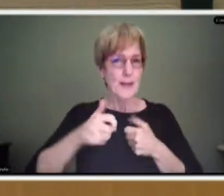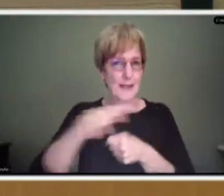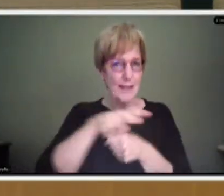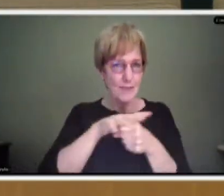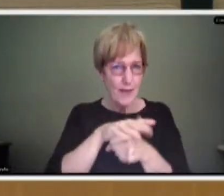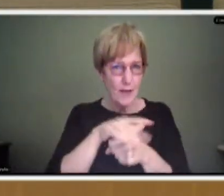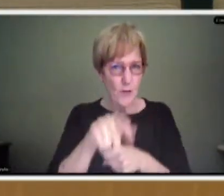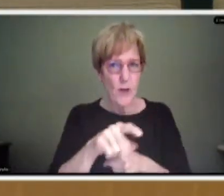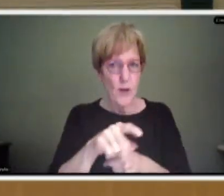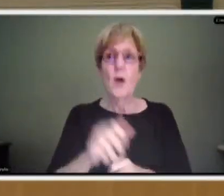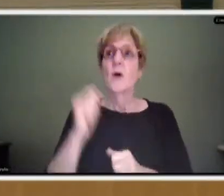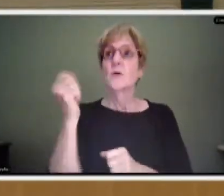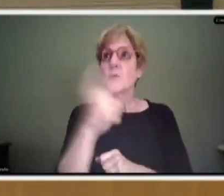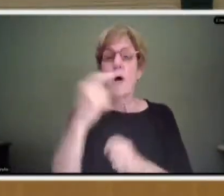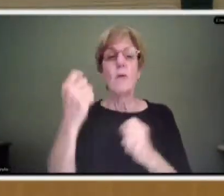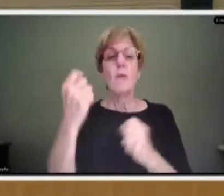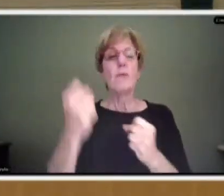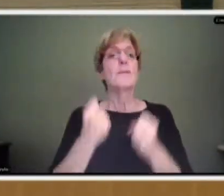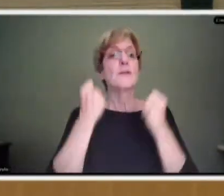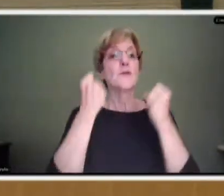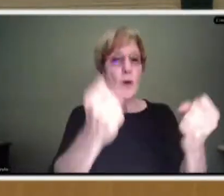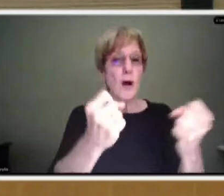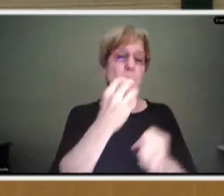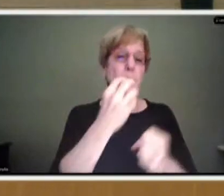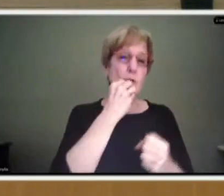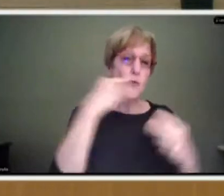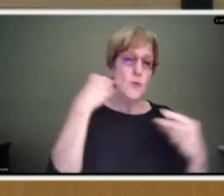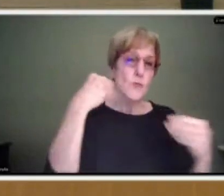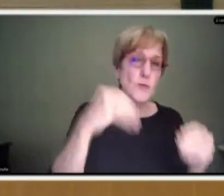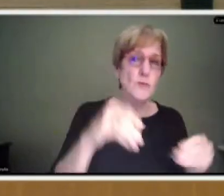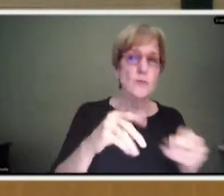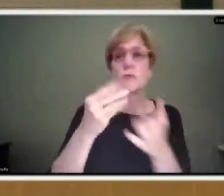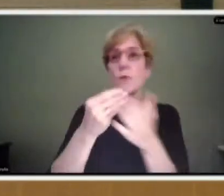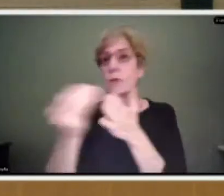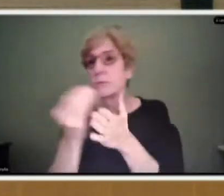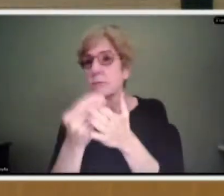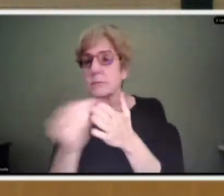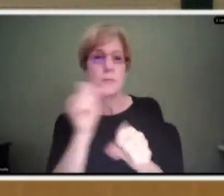in their car to drive every morning, every afternoon.